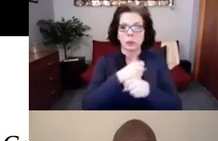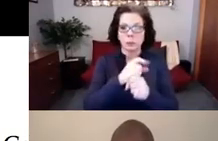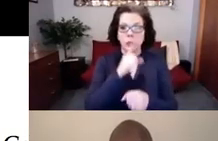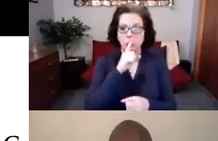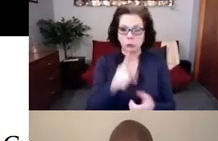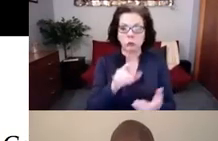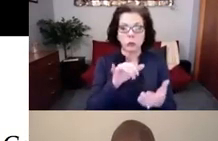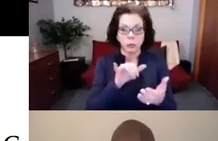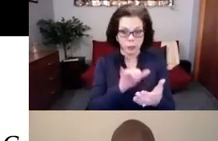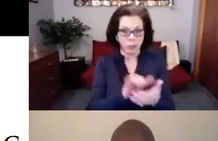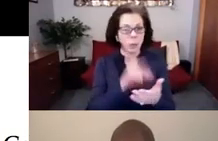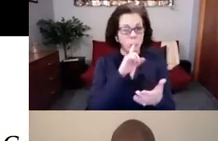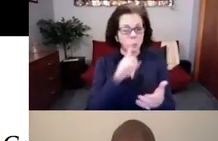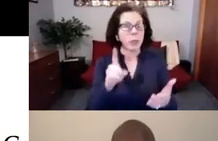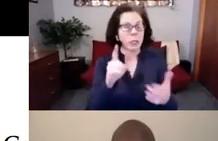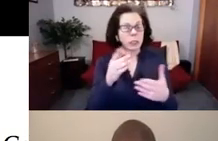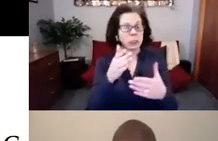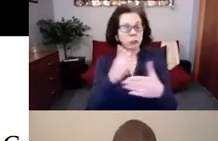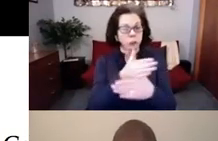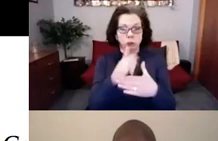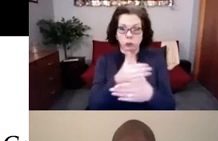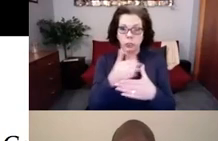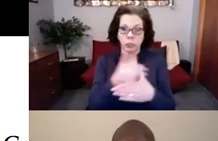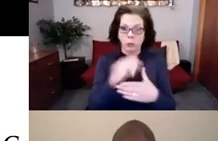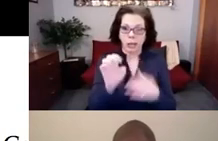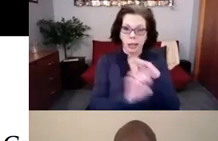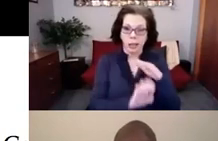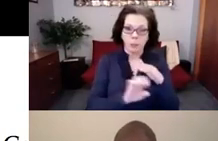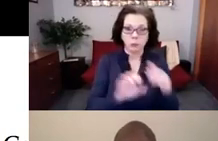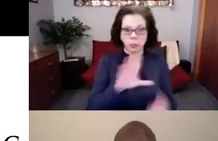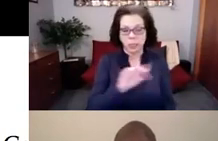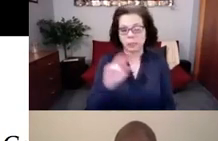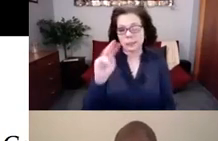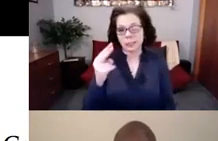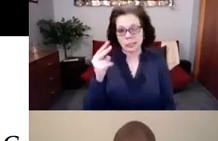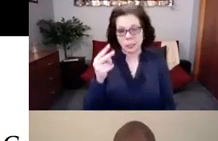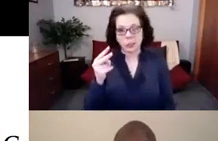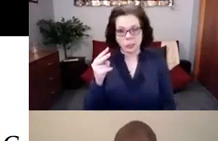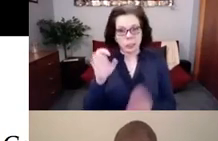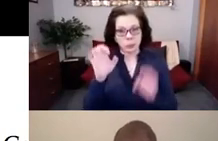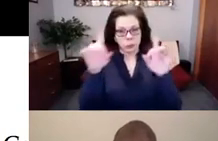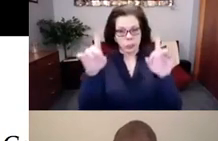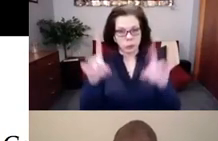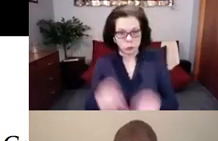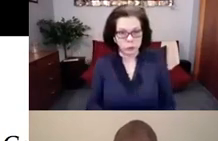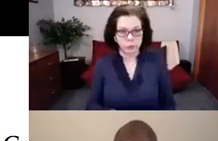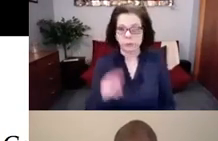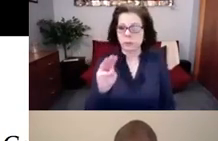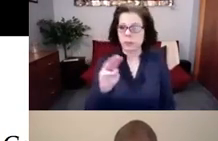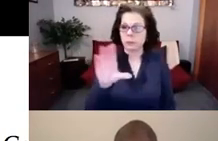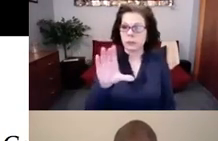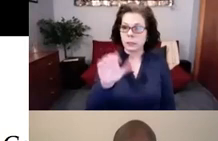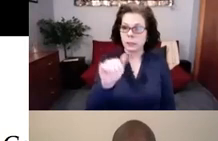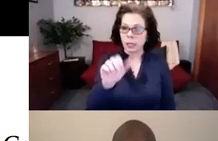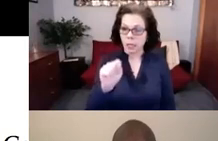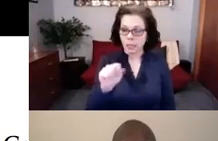with you the latest and greatest from the Department of Elementary and Secondary Education. The MCAS assessment, those of you that have